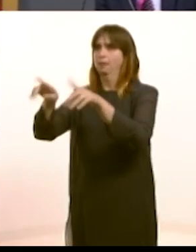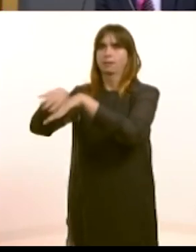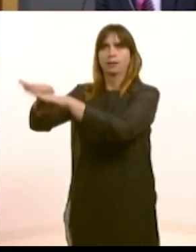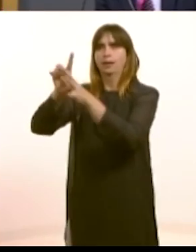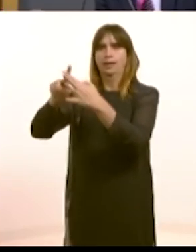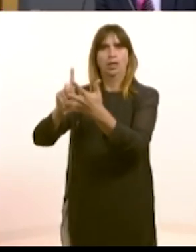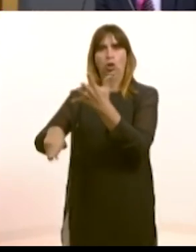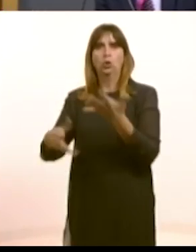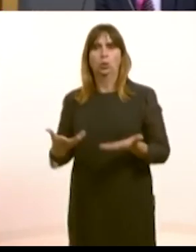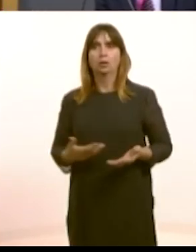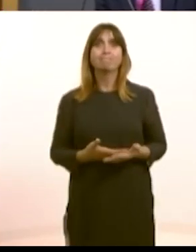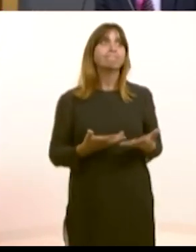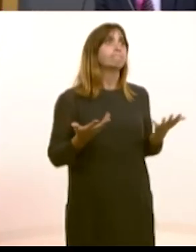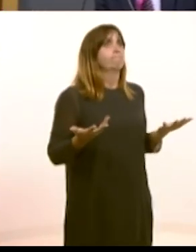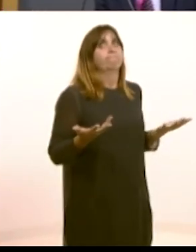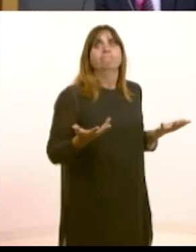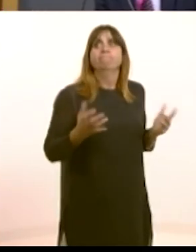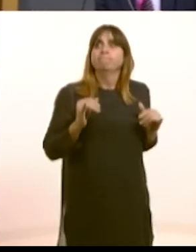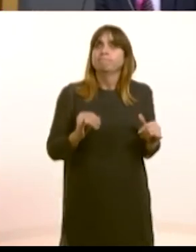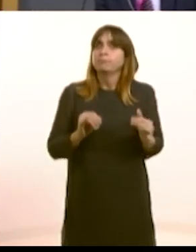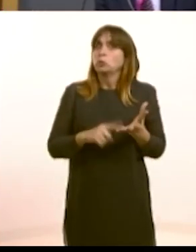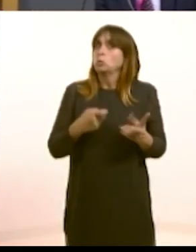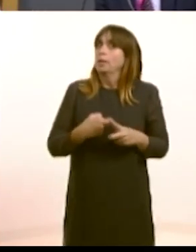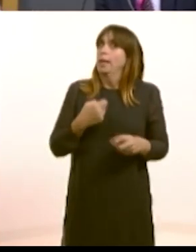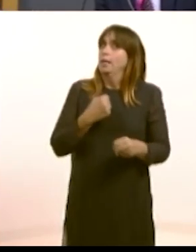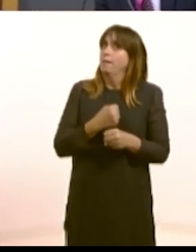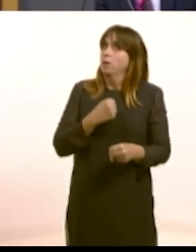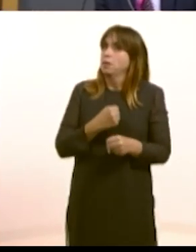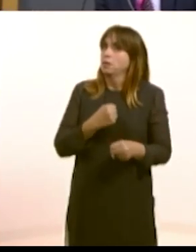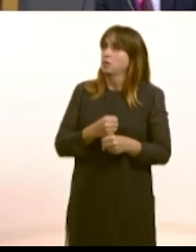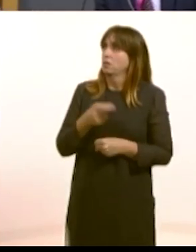do, but unfortunately many members of the UK government seem to be